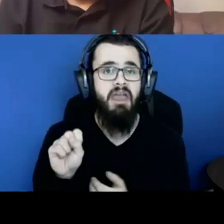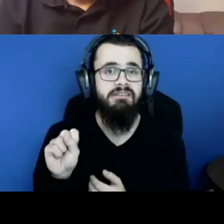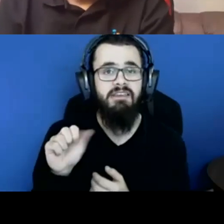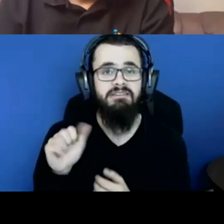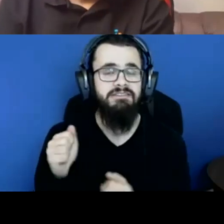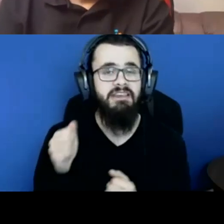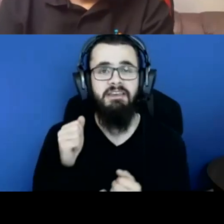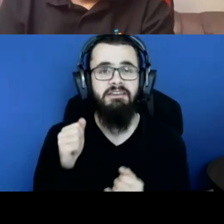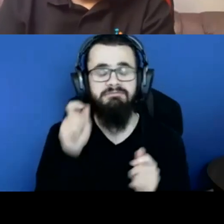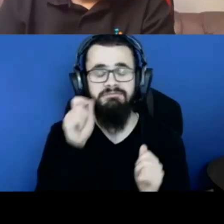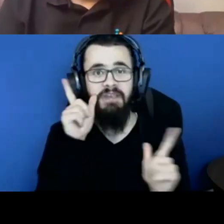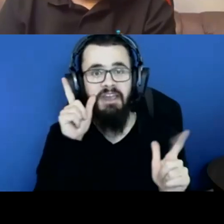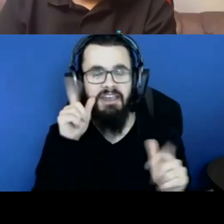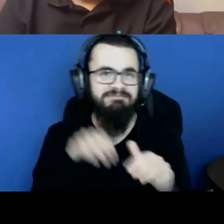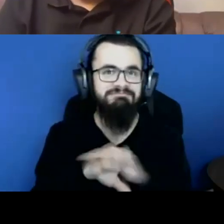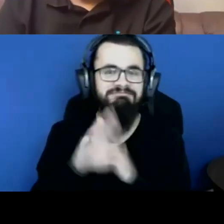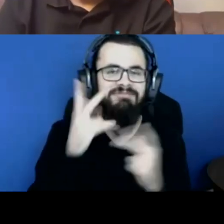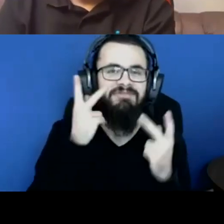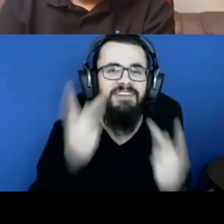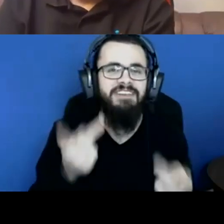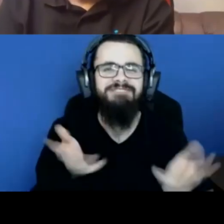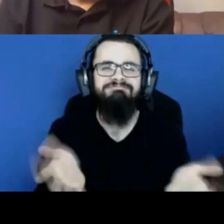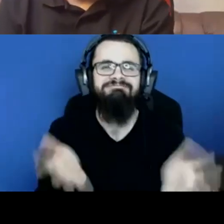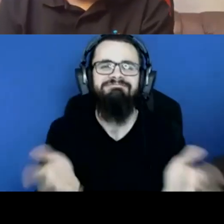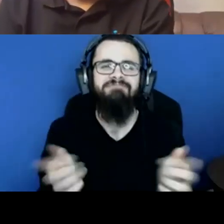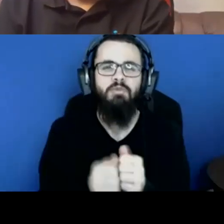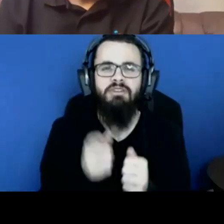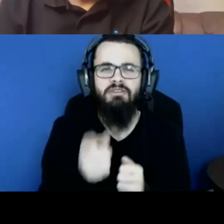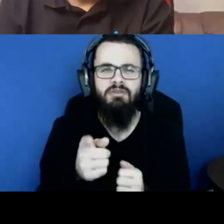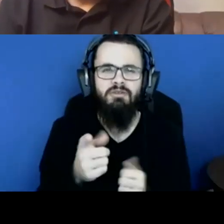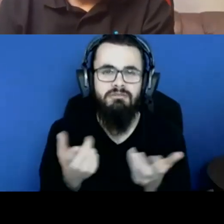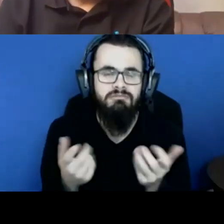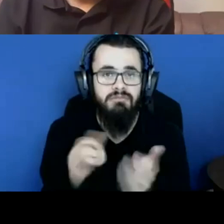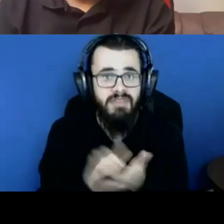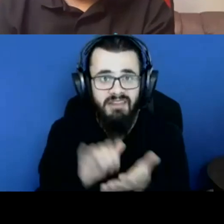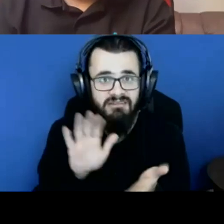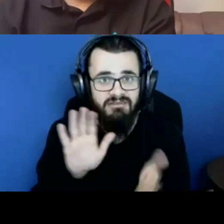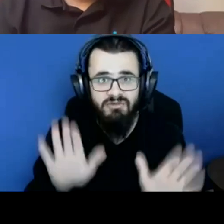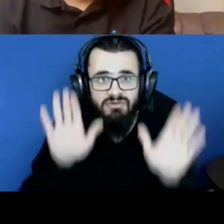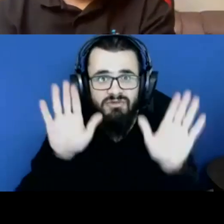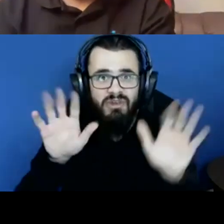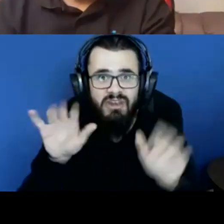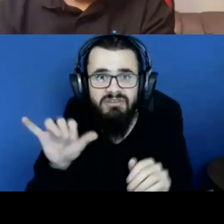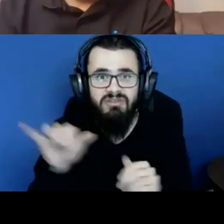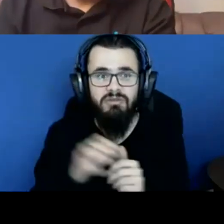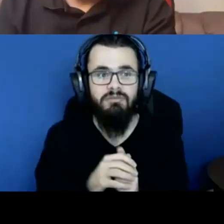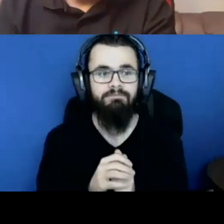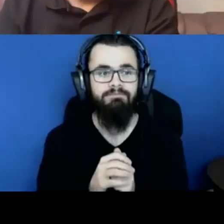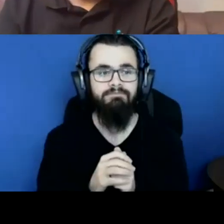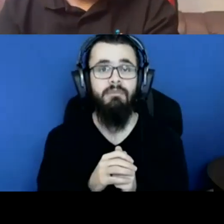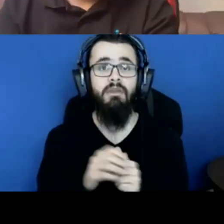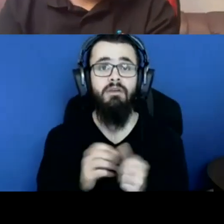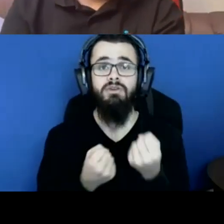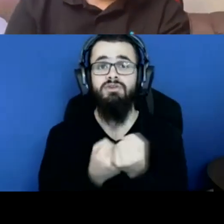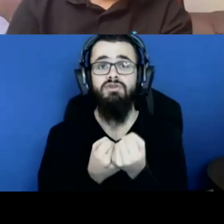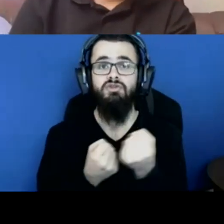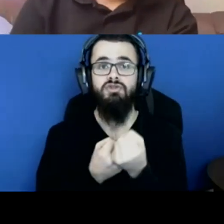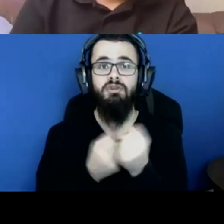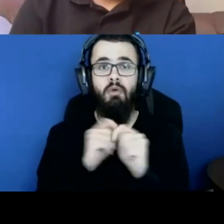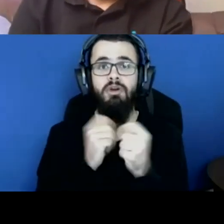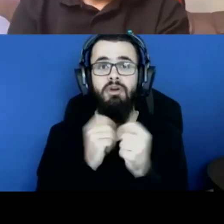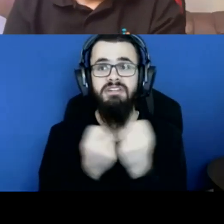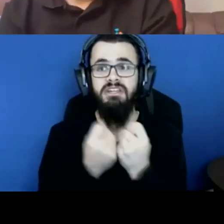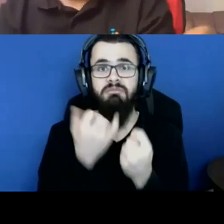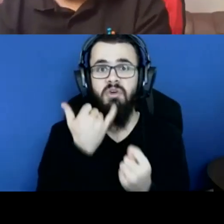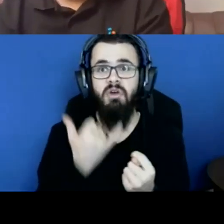thing, because I know they call me 2-3 times a day just to see how I'm